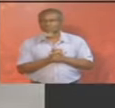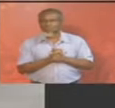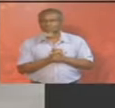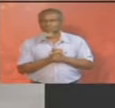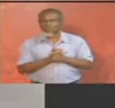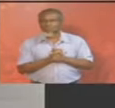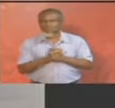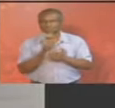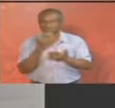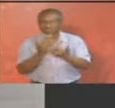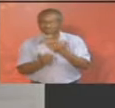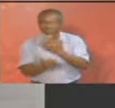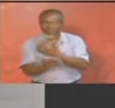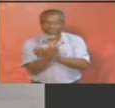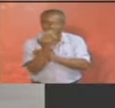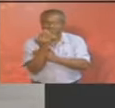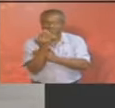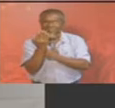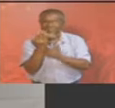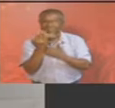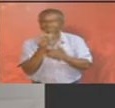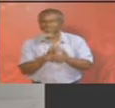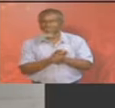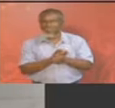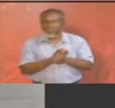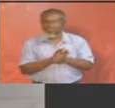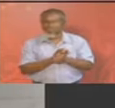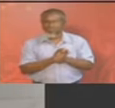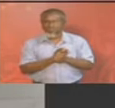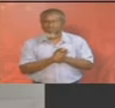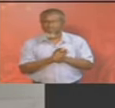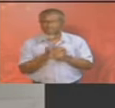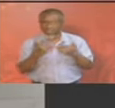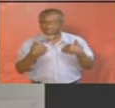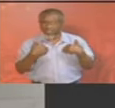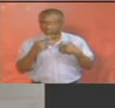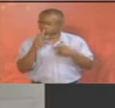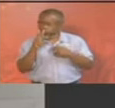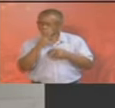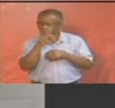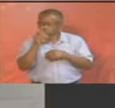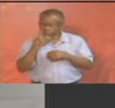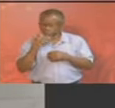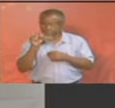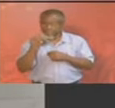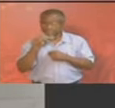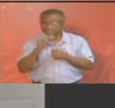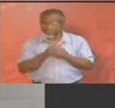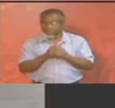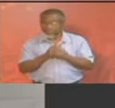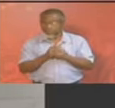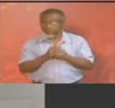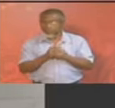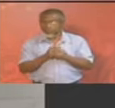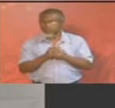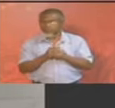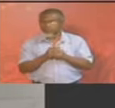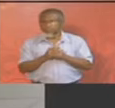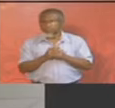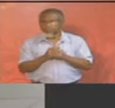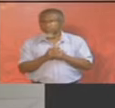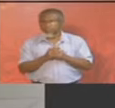Good morning, Paula Lindo here from Newsday. Good morning. I have two questions. One is